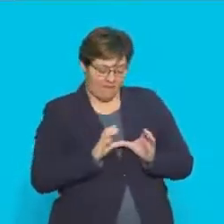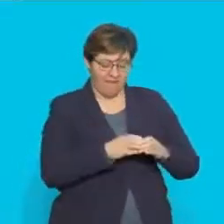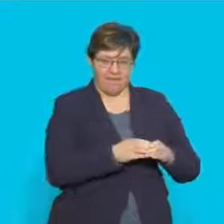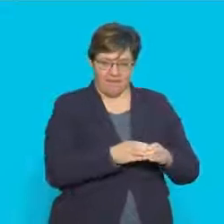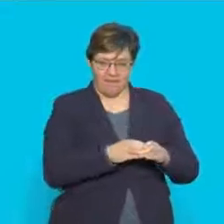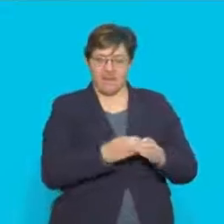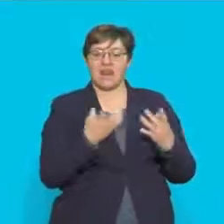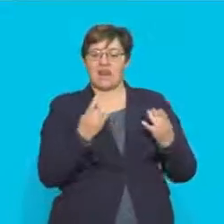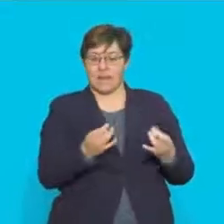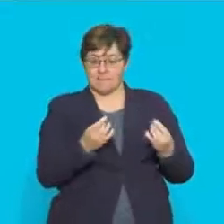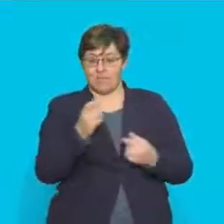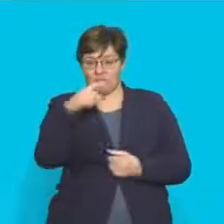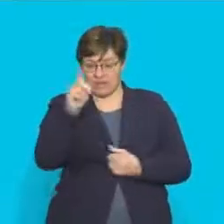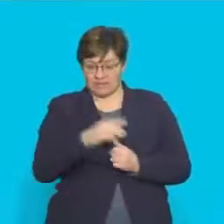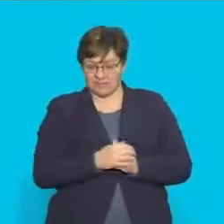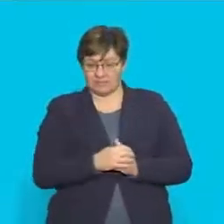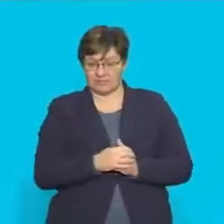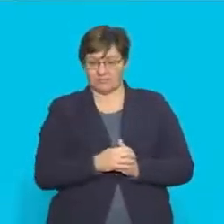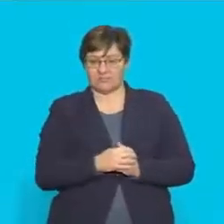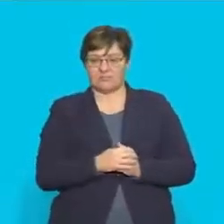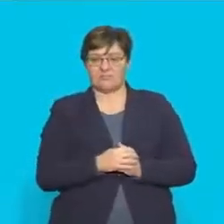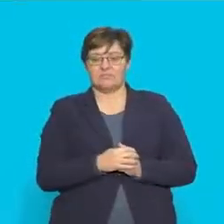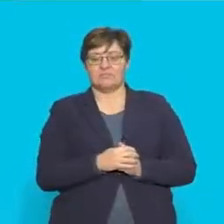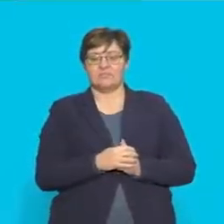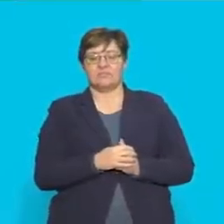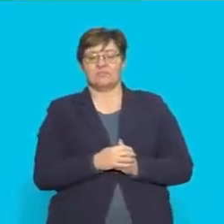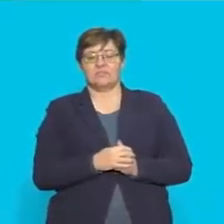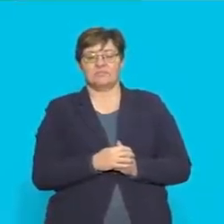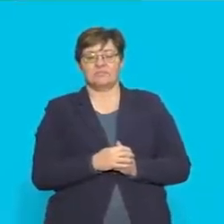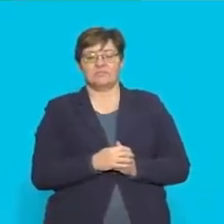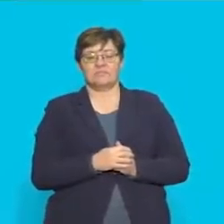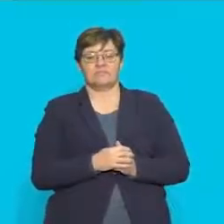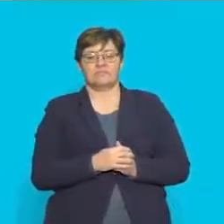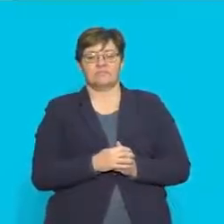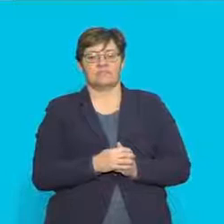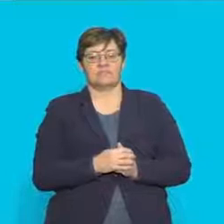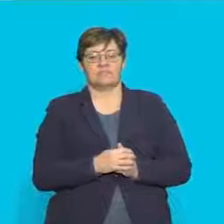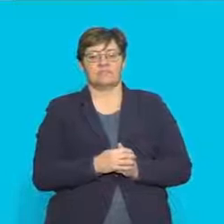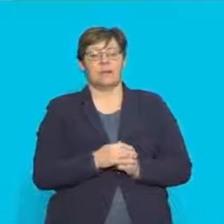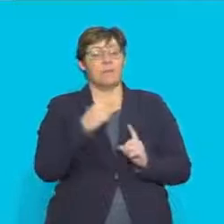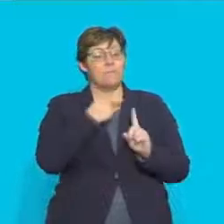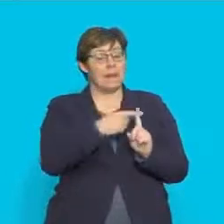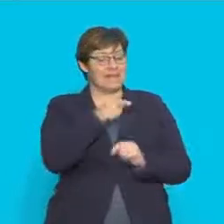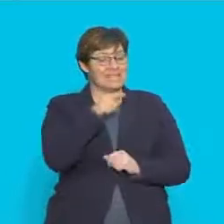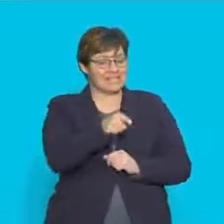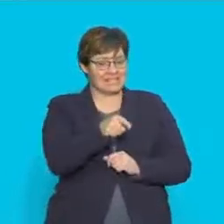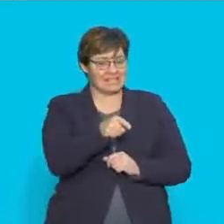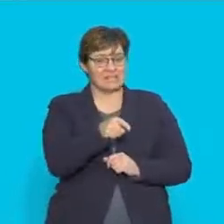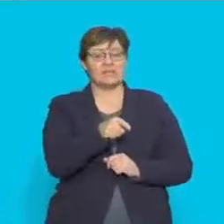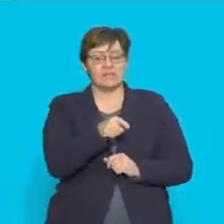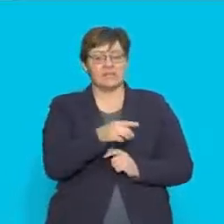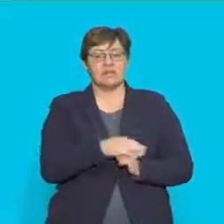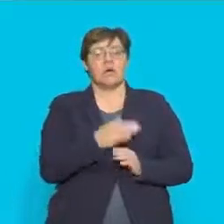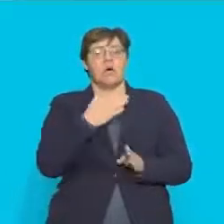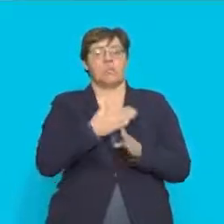the numbers here, right? So these would be the numbers. And then from there, the plus will then be classified